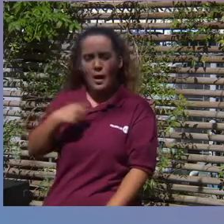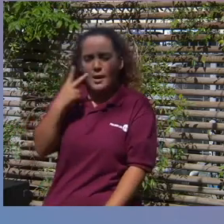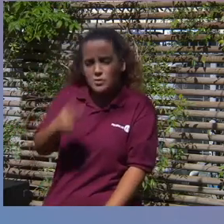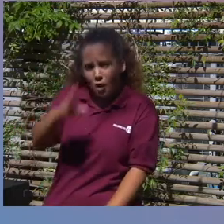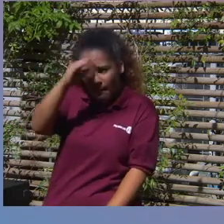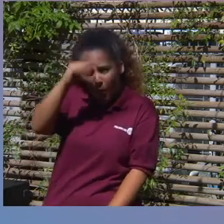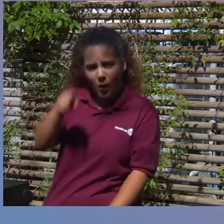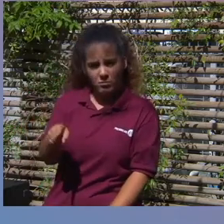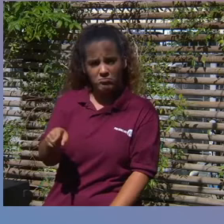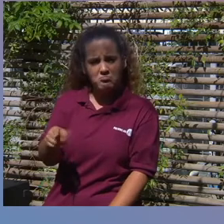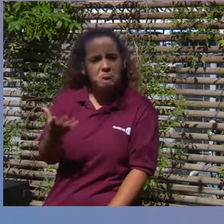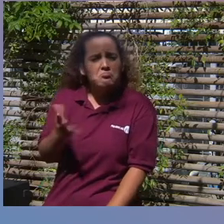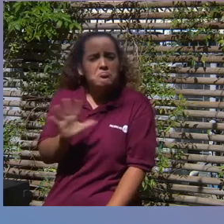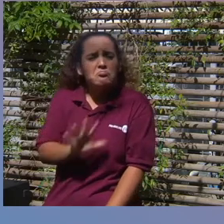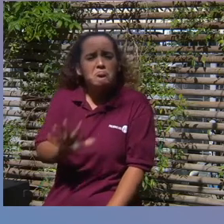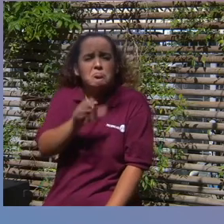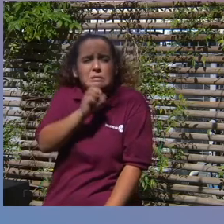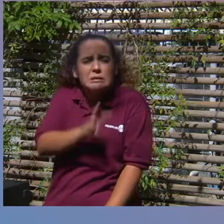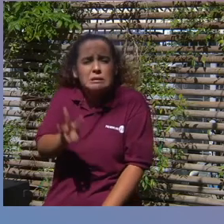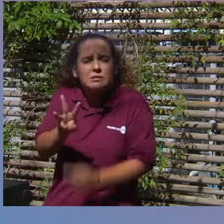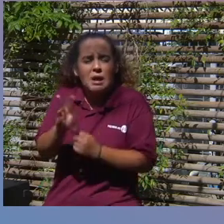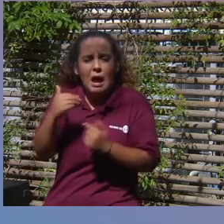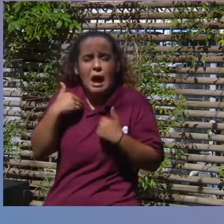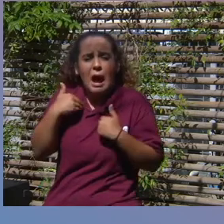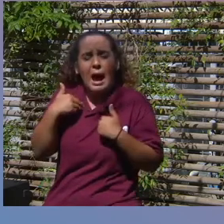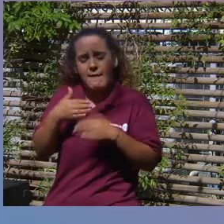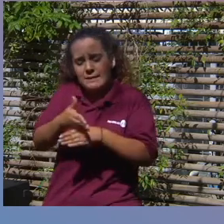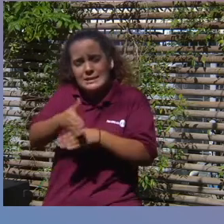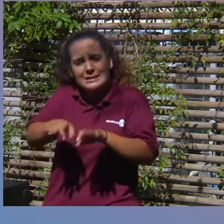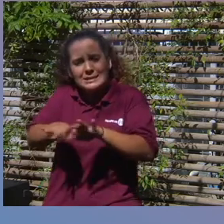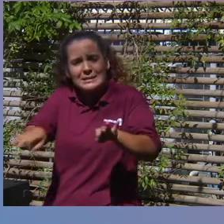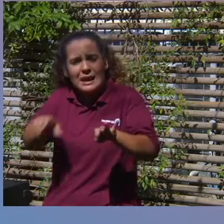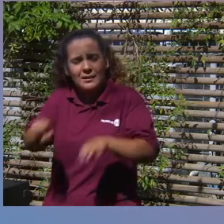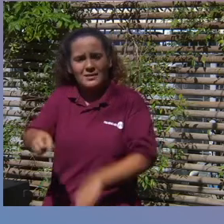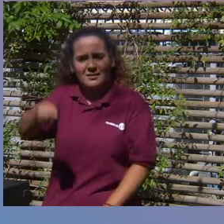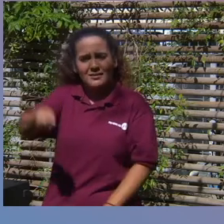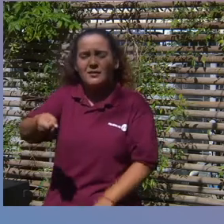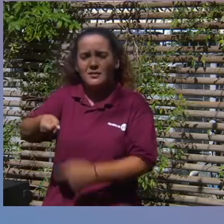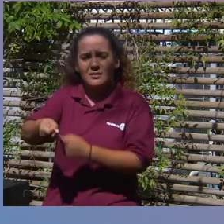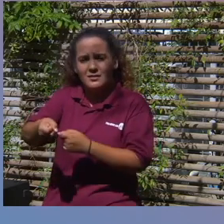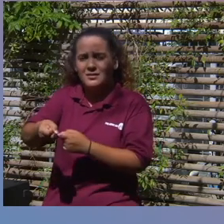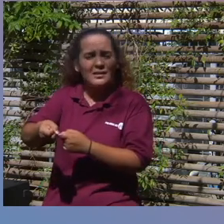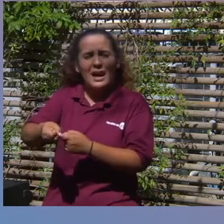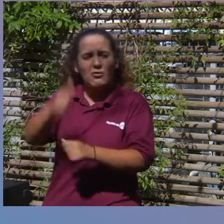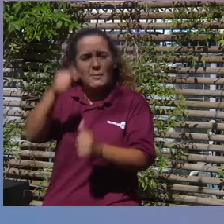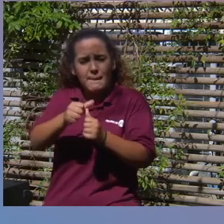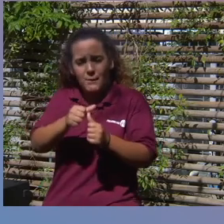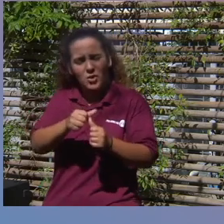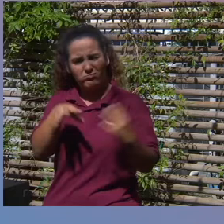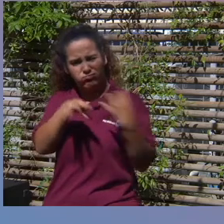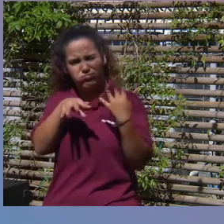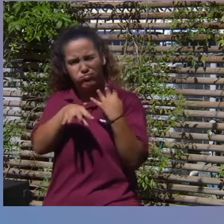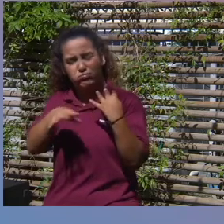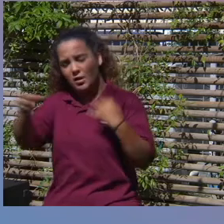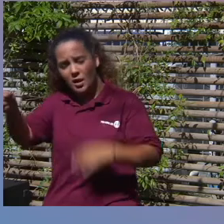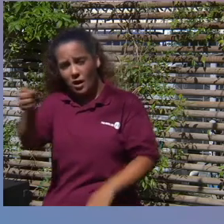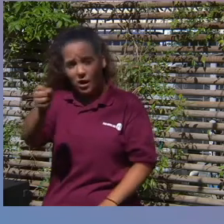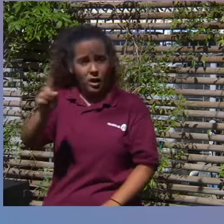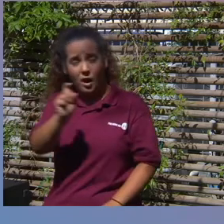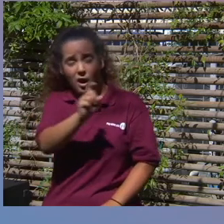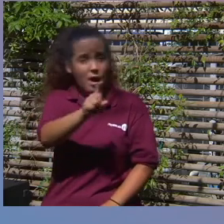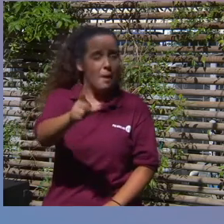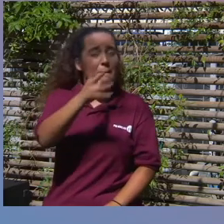boy. He couldn't have been more than 6 years old with a stick herding some cattle across a highway. I'm like, mommy,